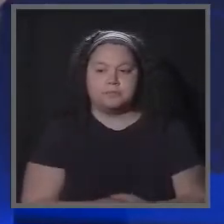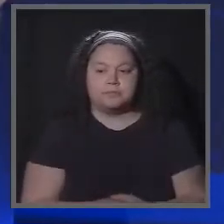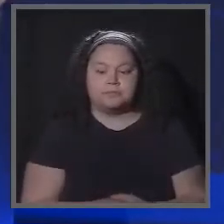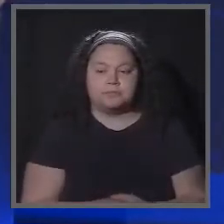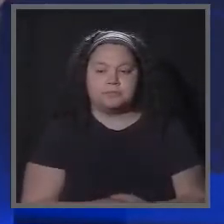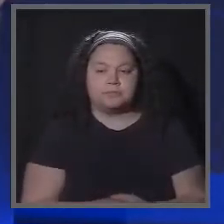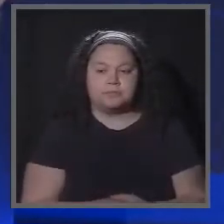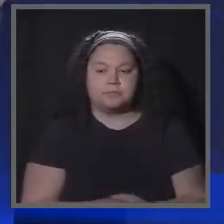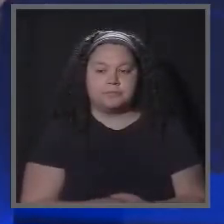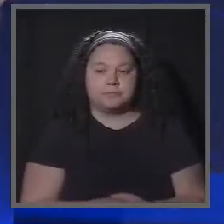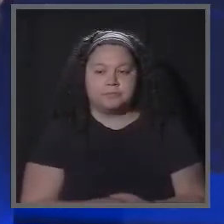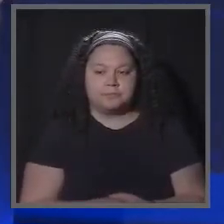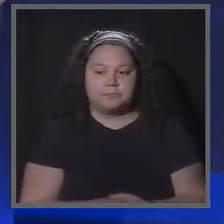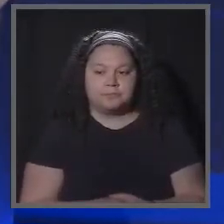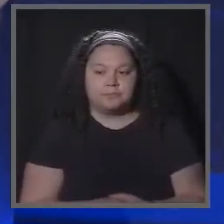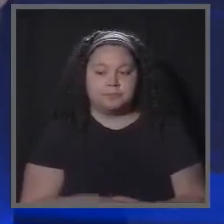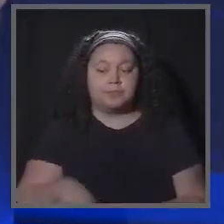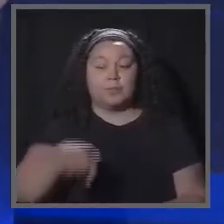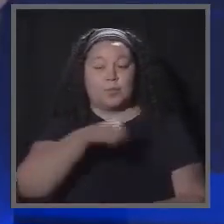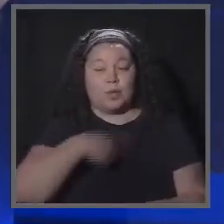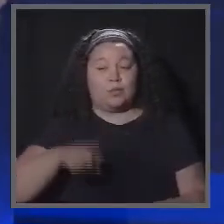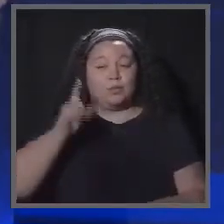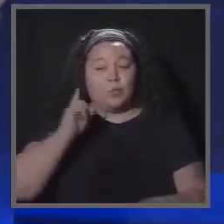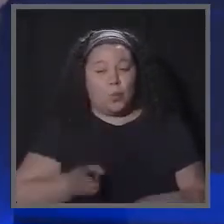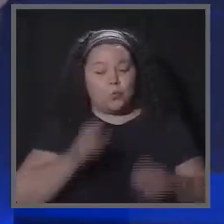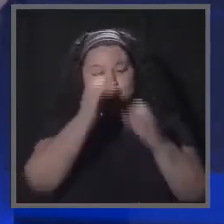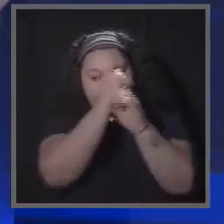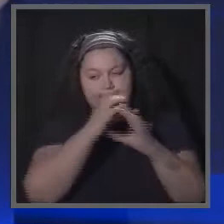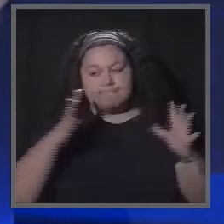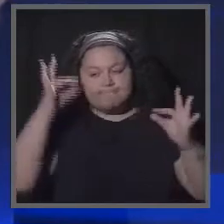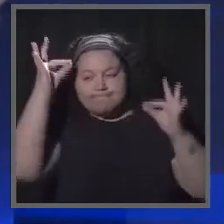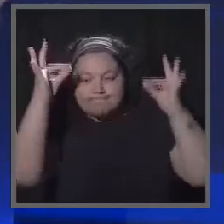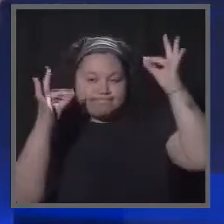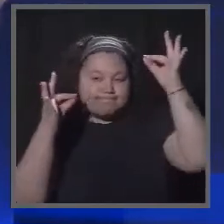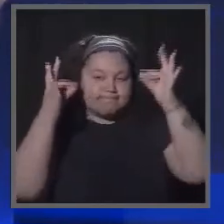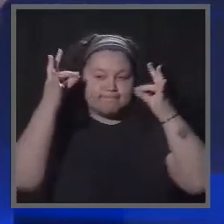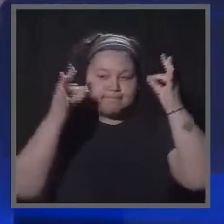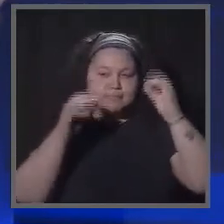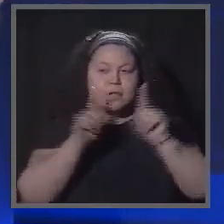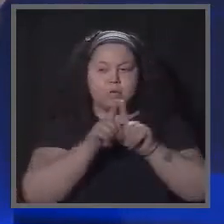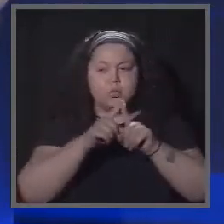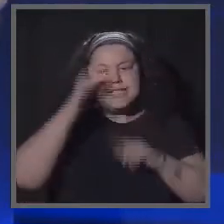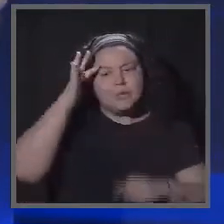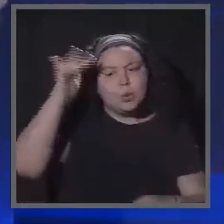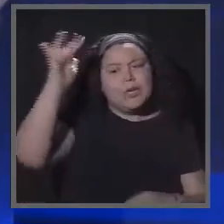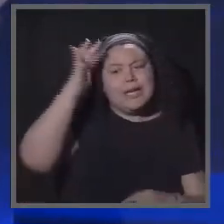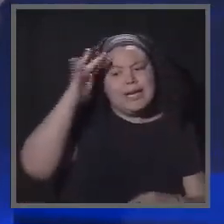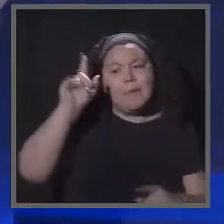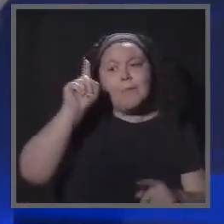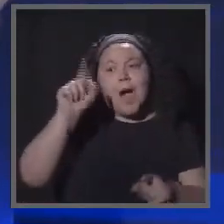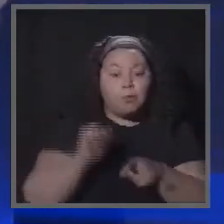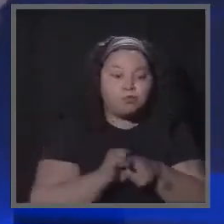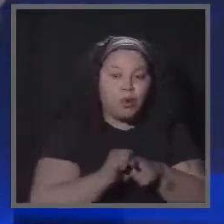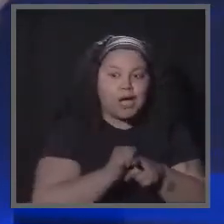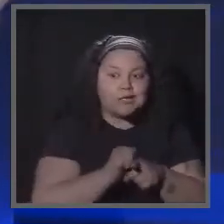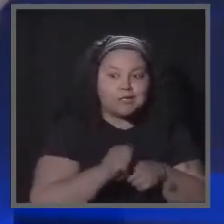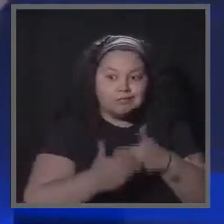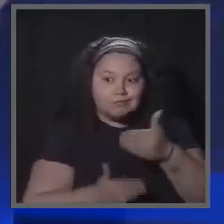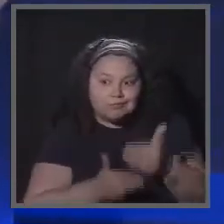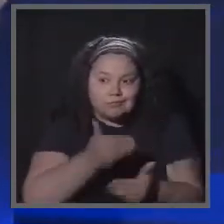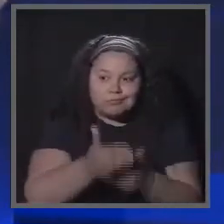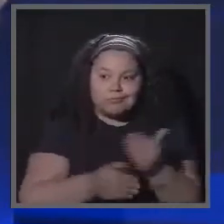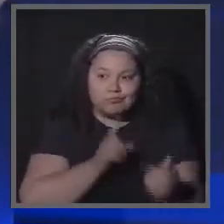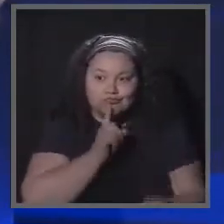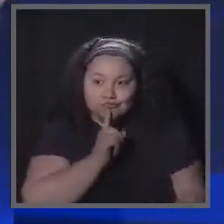Probably the most relevant that should be thought about, not only in terms of narrative, but most of all in practice